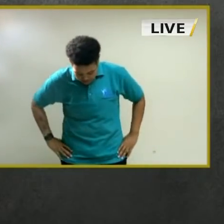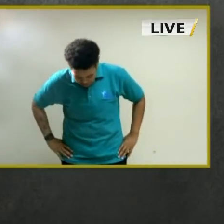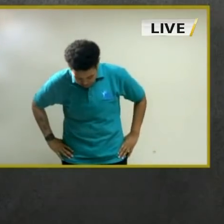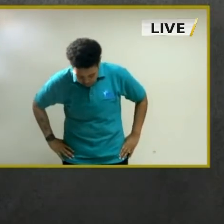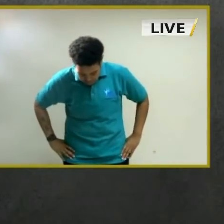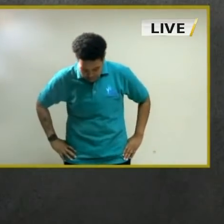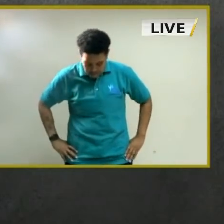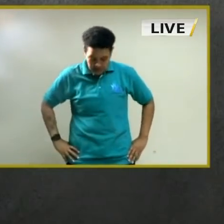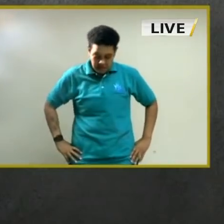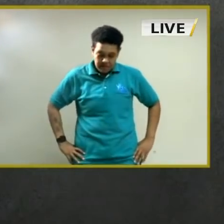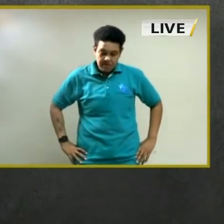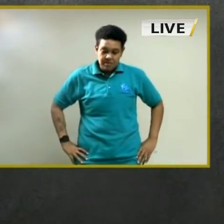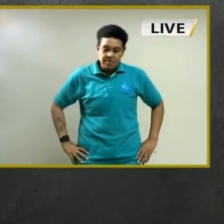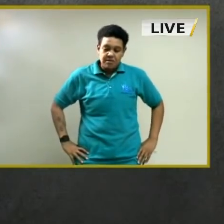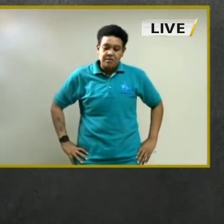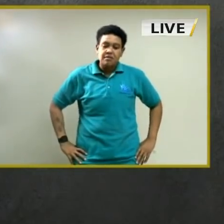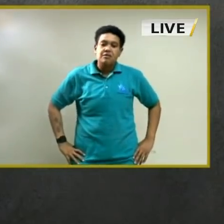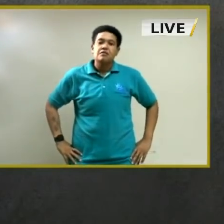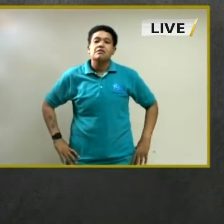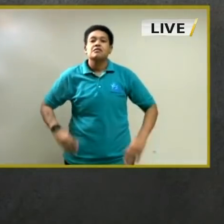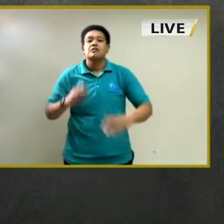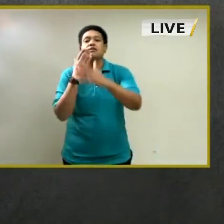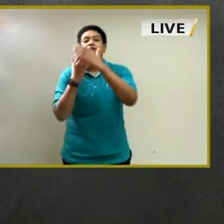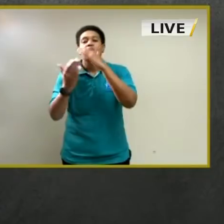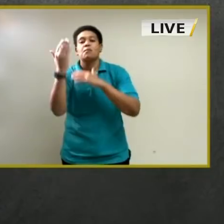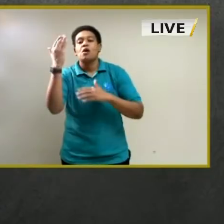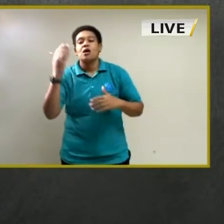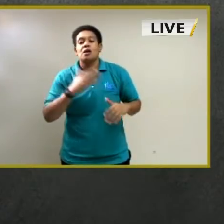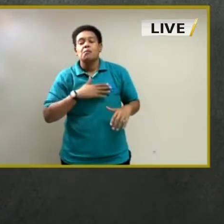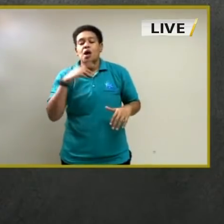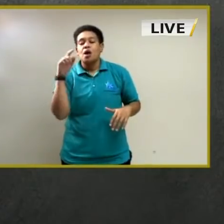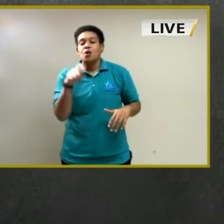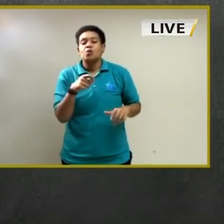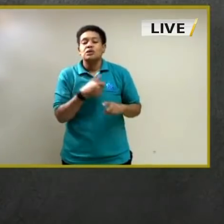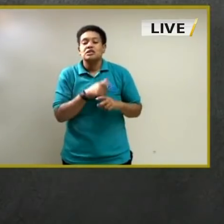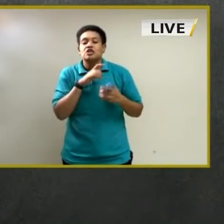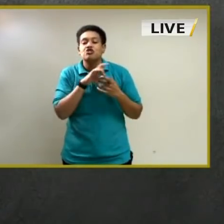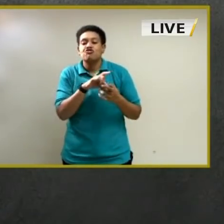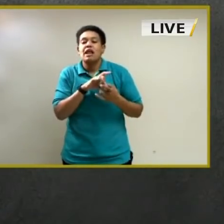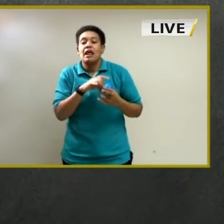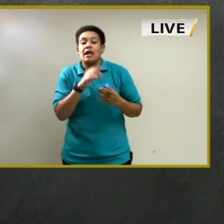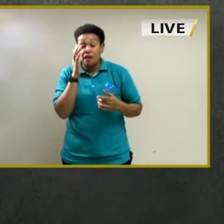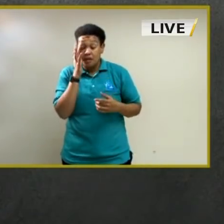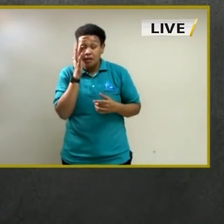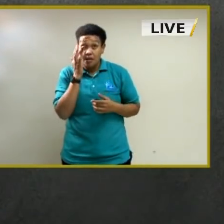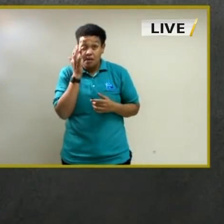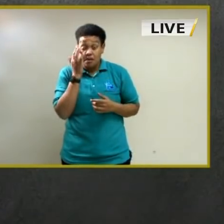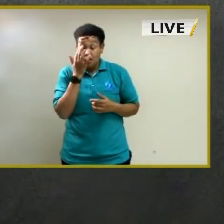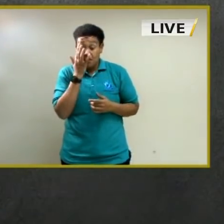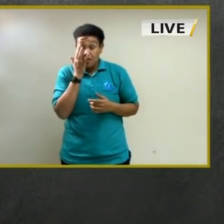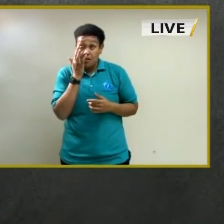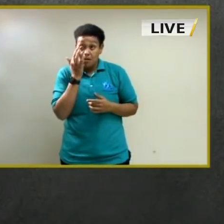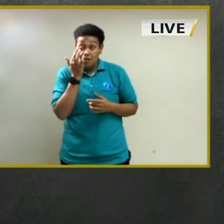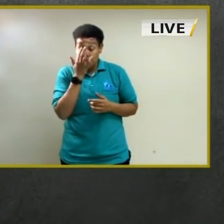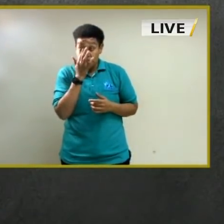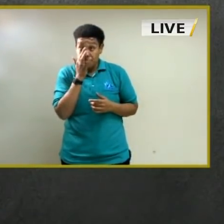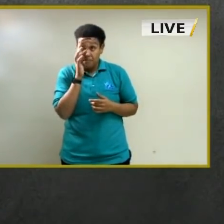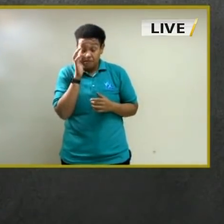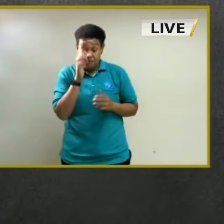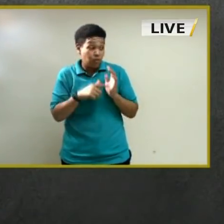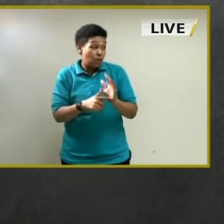Hi, good morning, everybody. My question relates to the modeling, Dr.